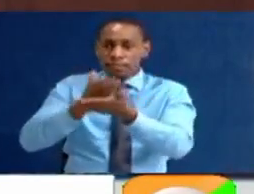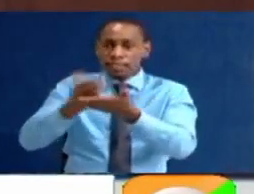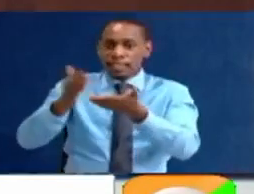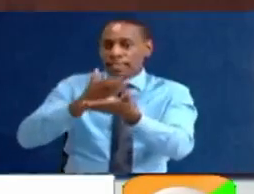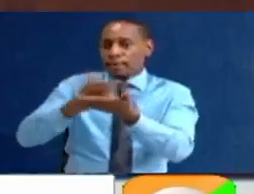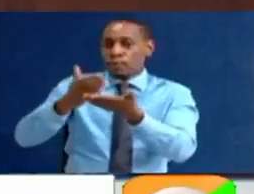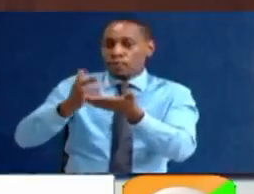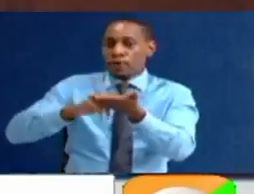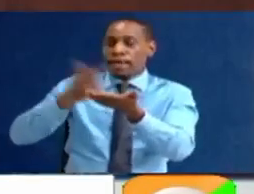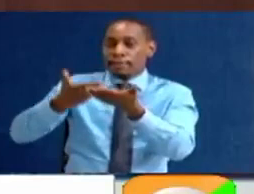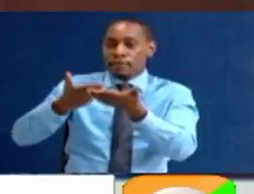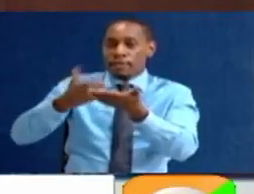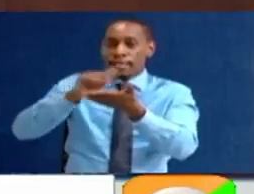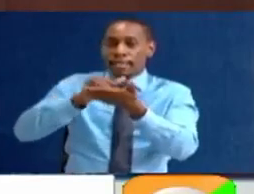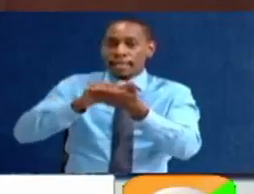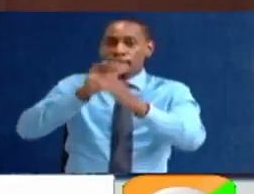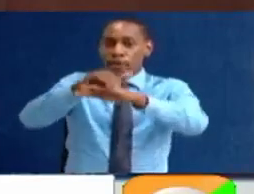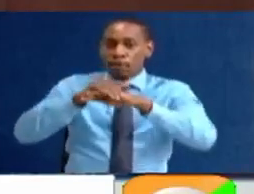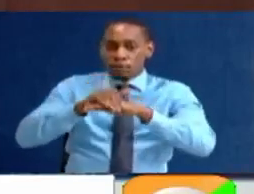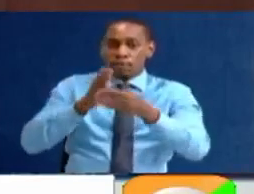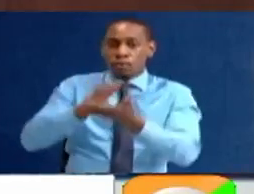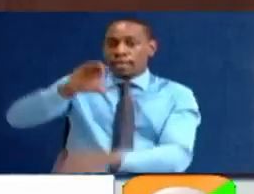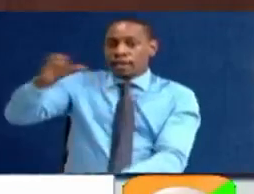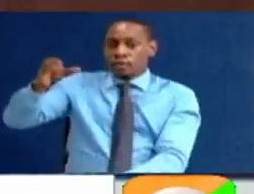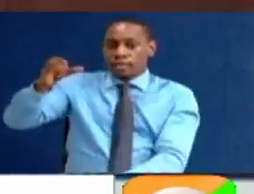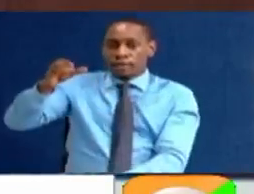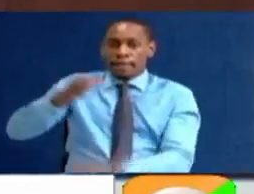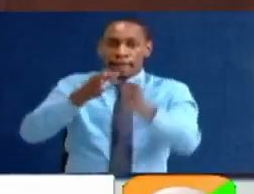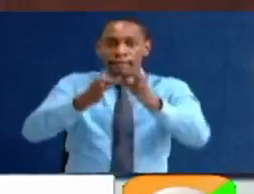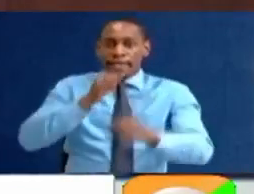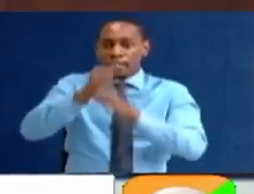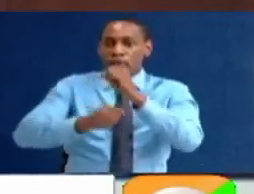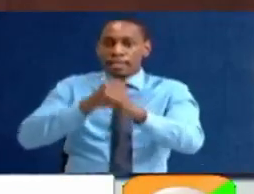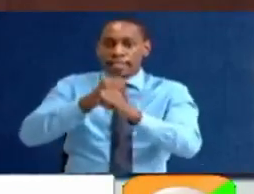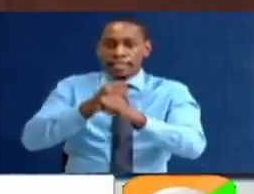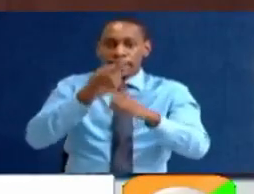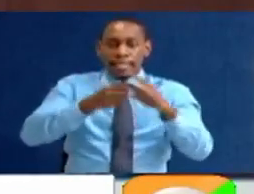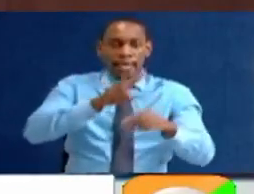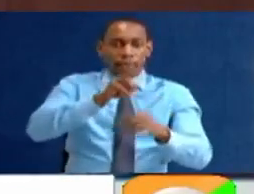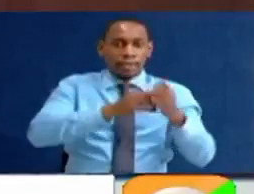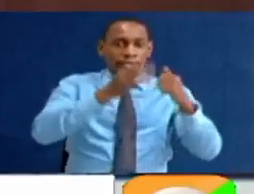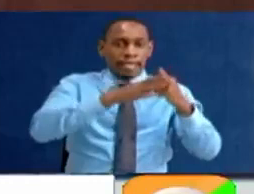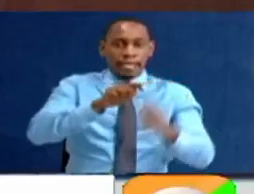shareable revenue received by the county in the financial year